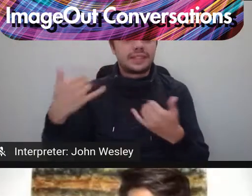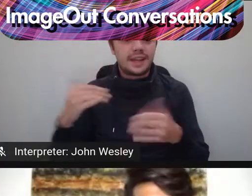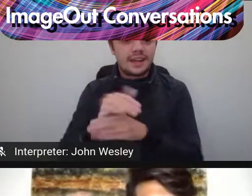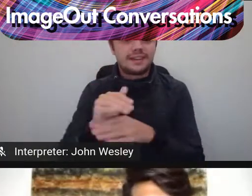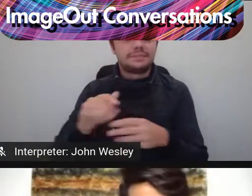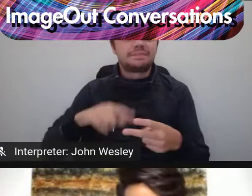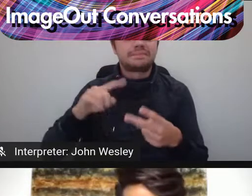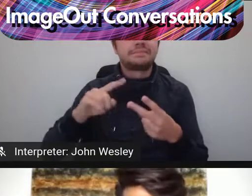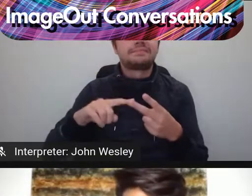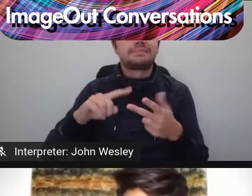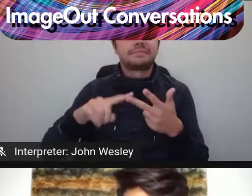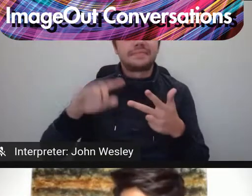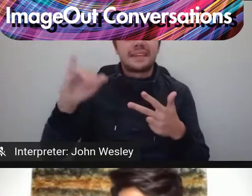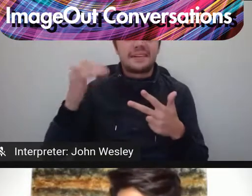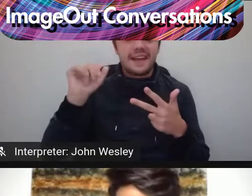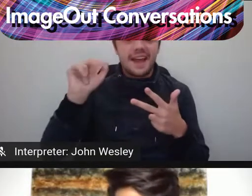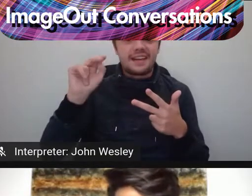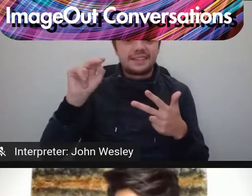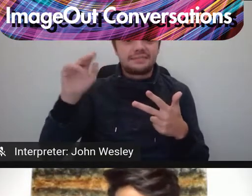who plays